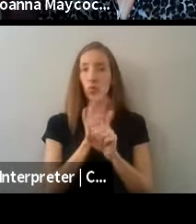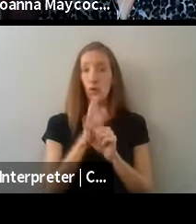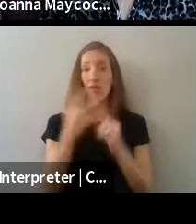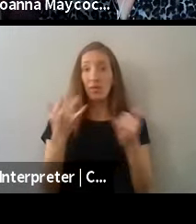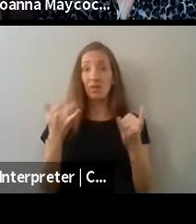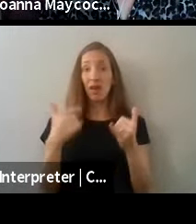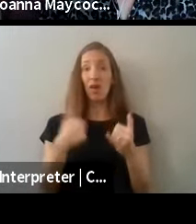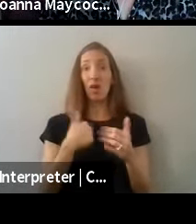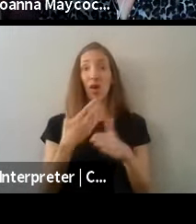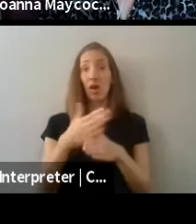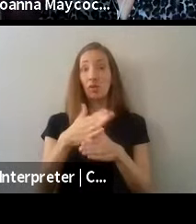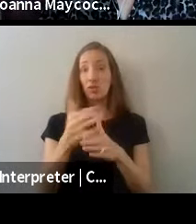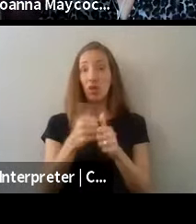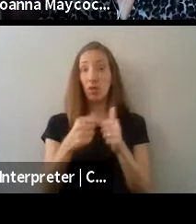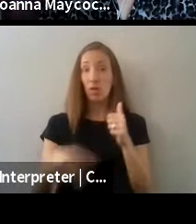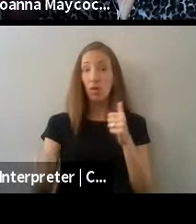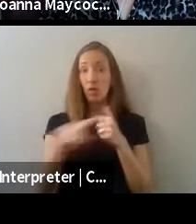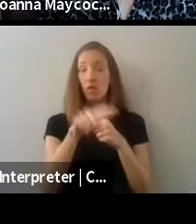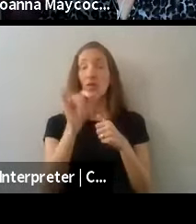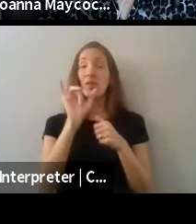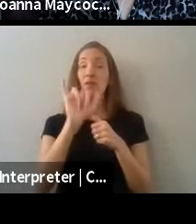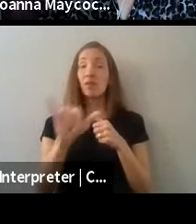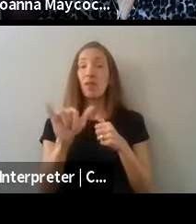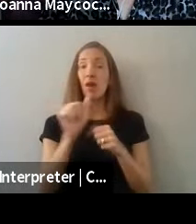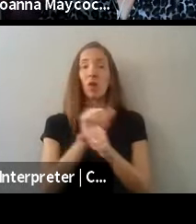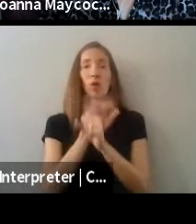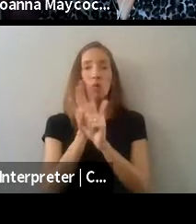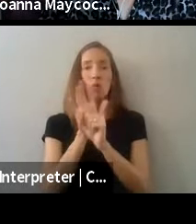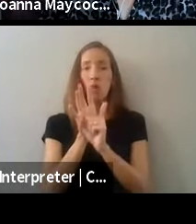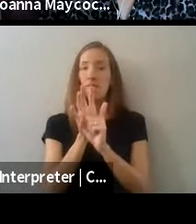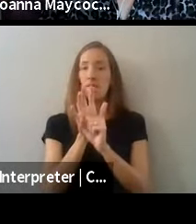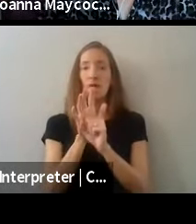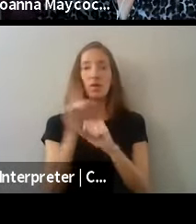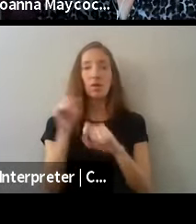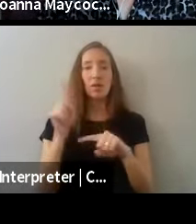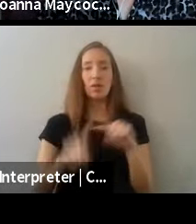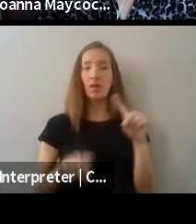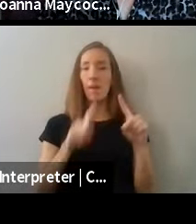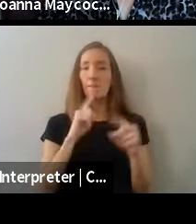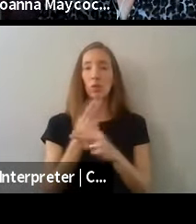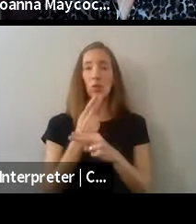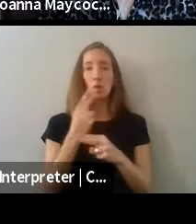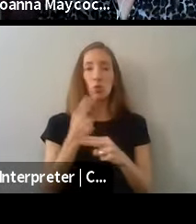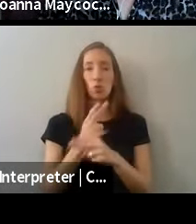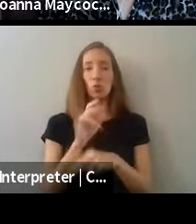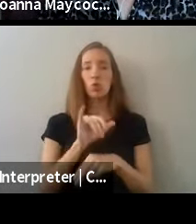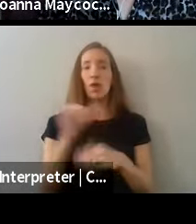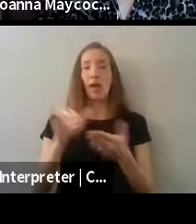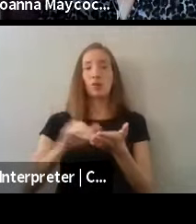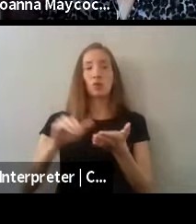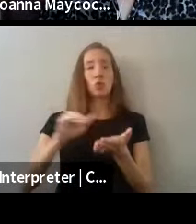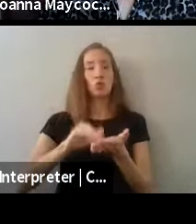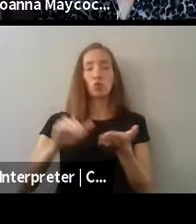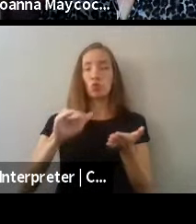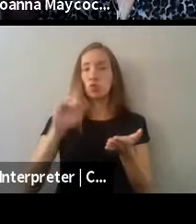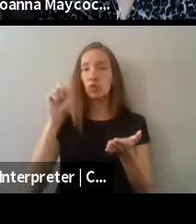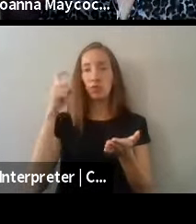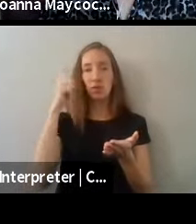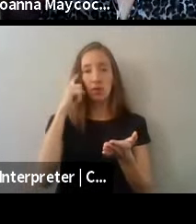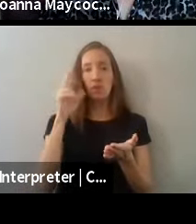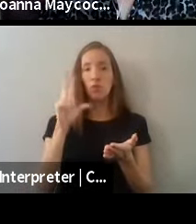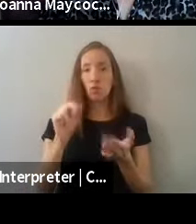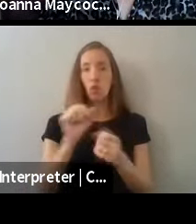is this, that COVID cannot be used as an excuse by government at all. COVID must be the way that government becomes more